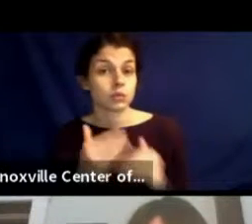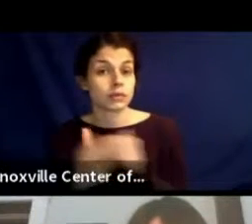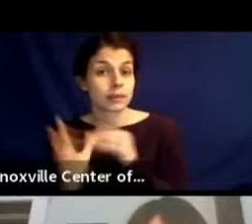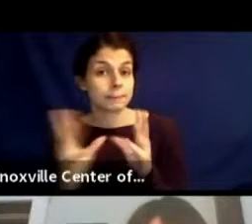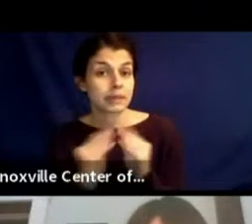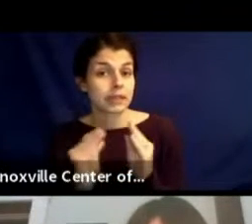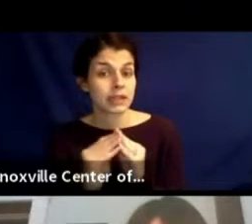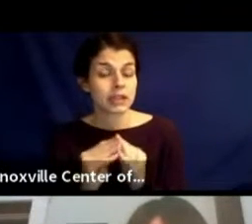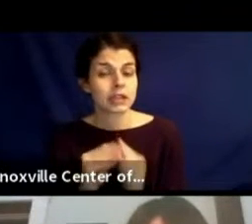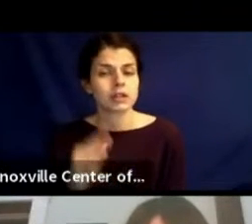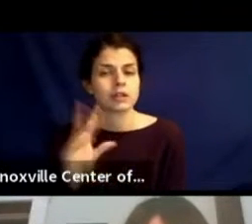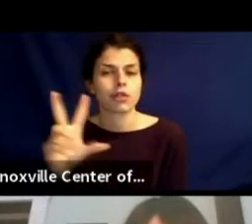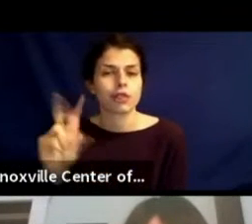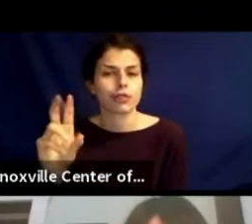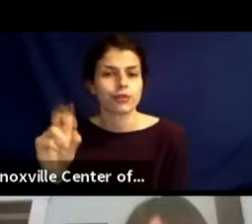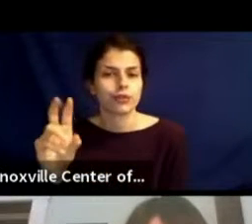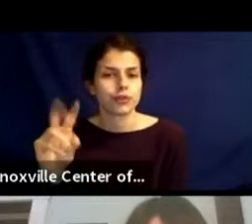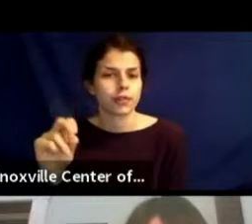30th. Yep, sorry.